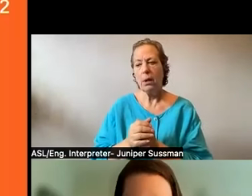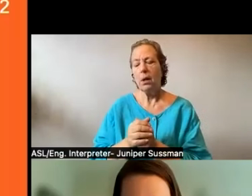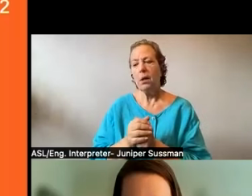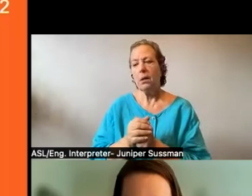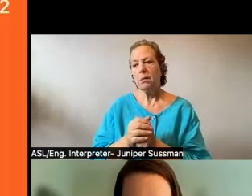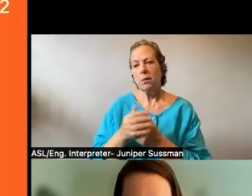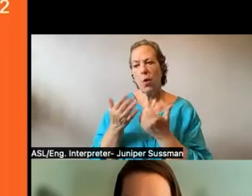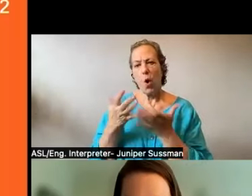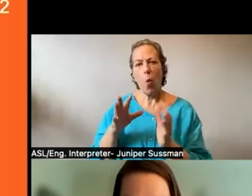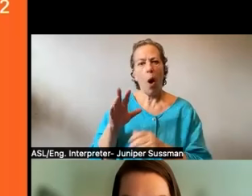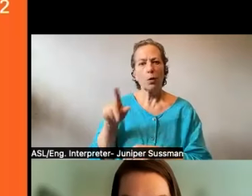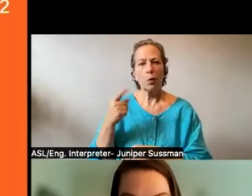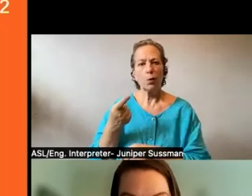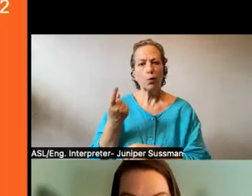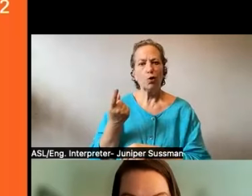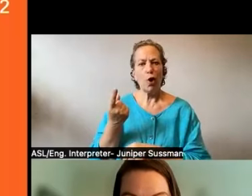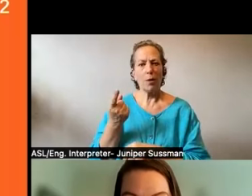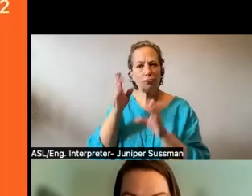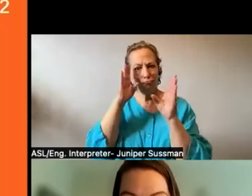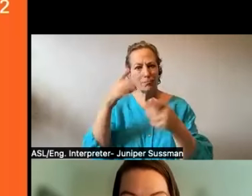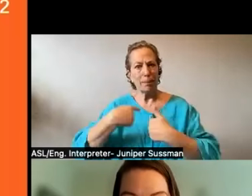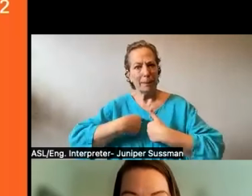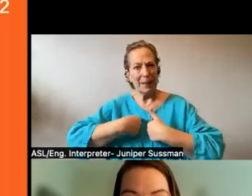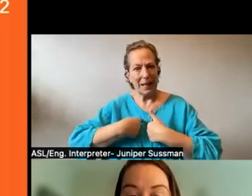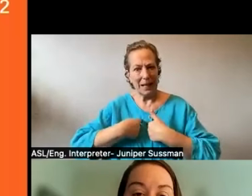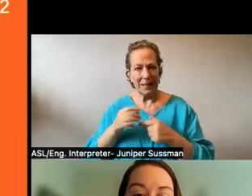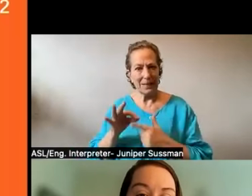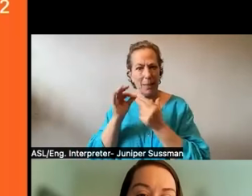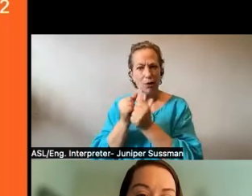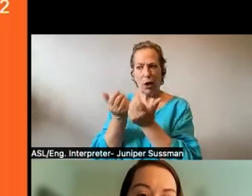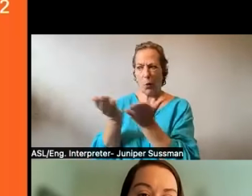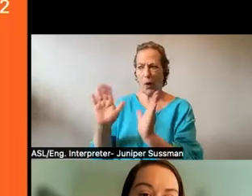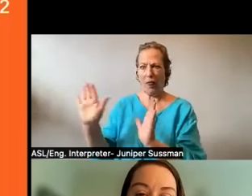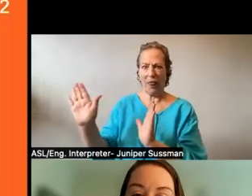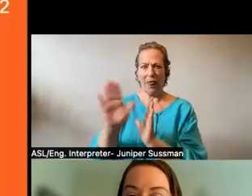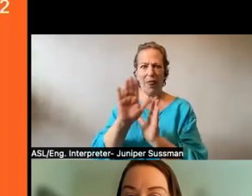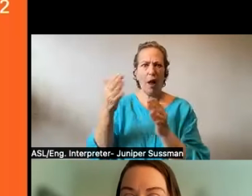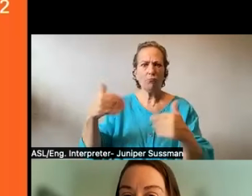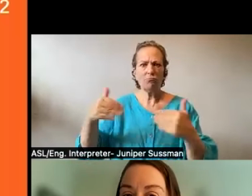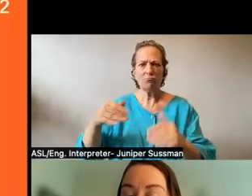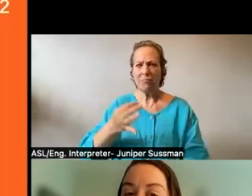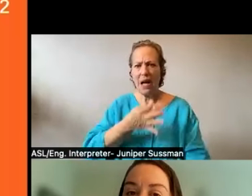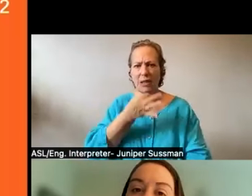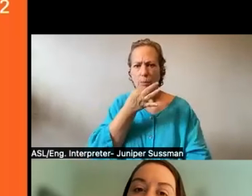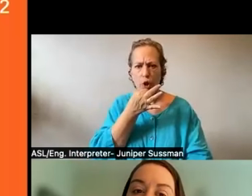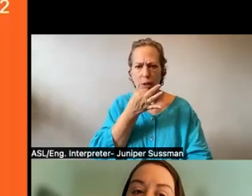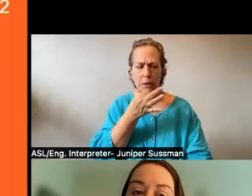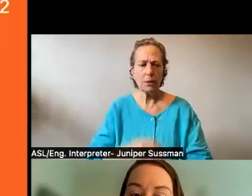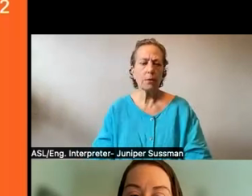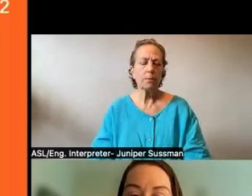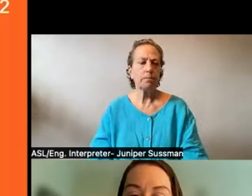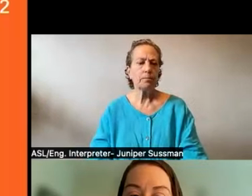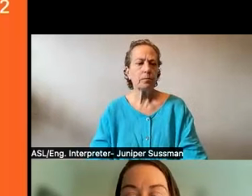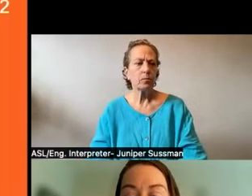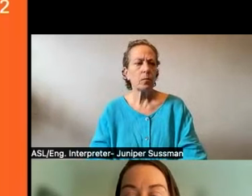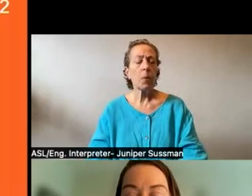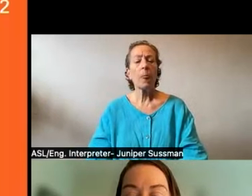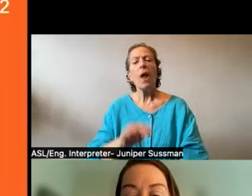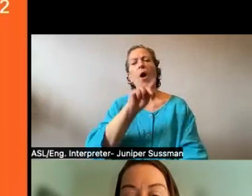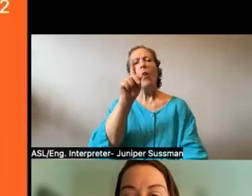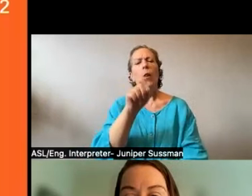talking, and because we have such wonderful expertise. So I'm going to pose some questions, hopefully very broad and open-ended, and allow our